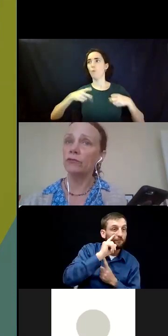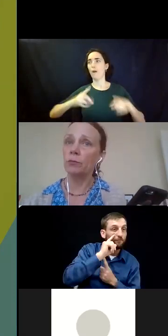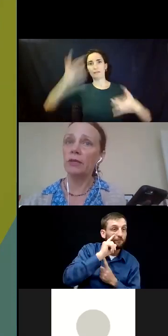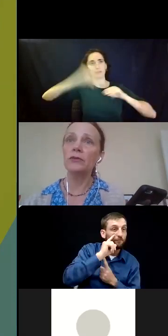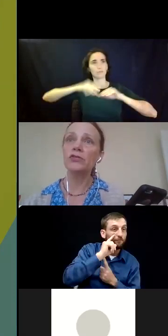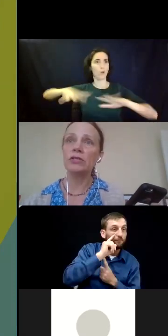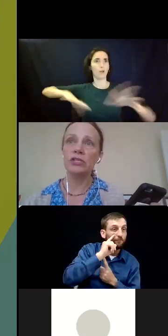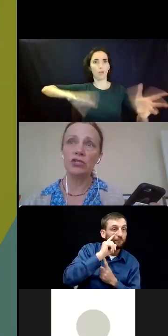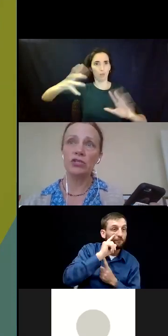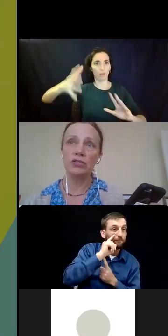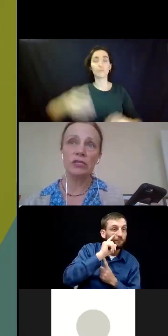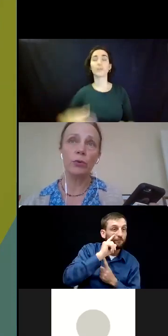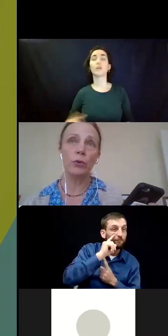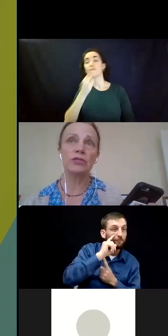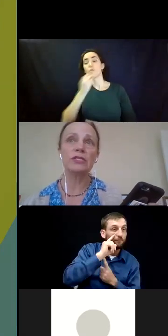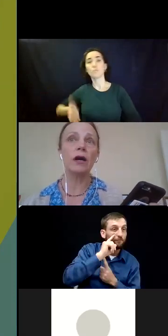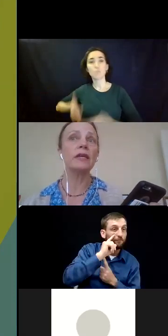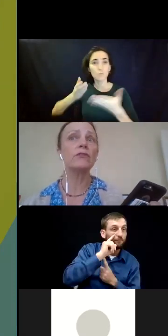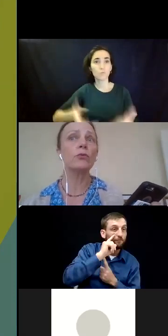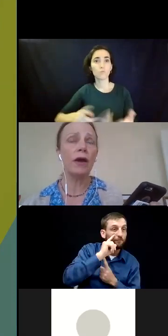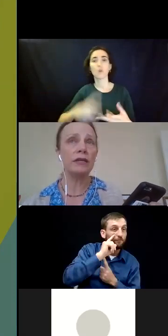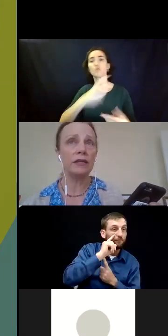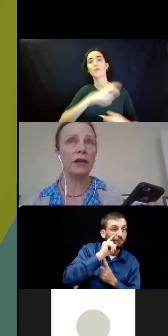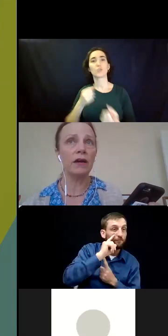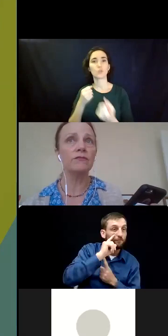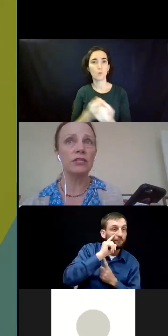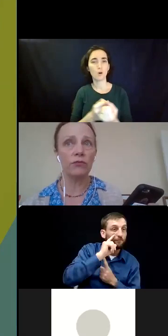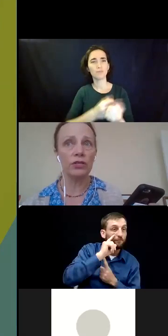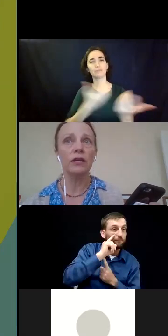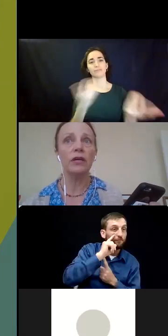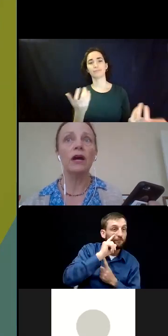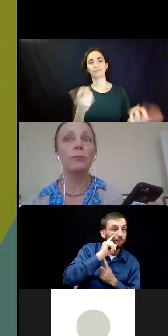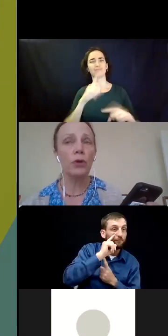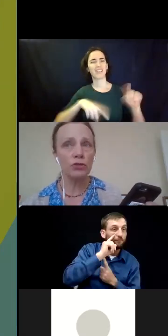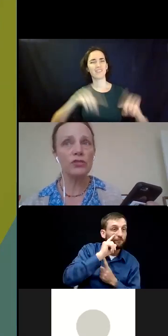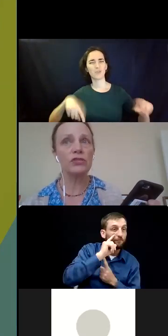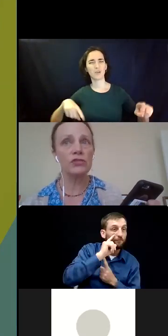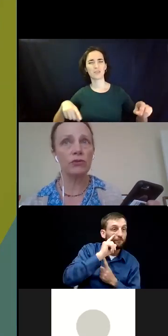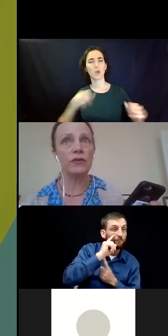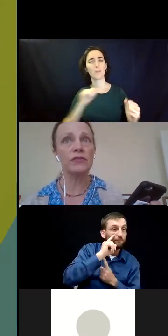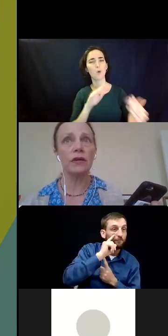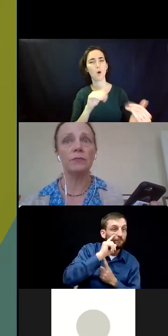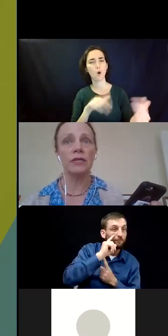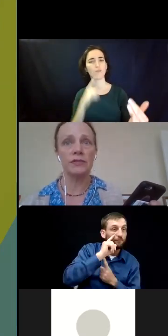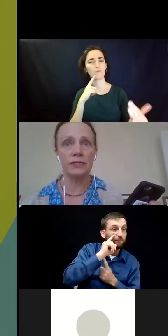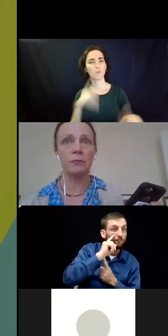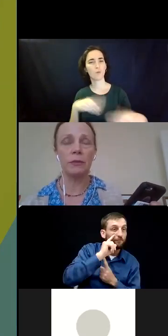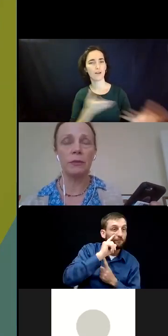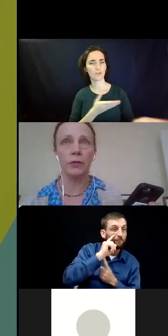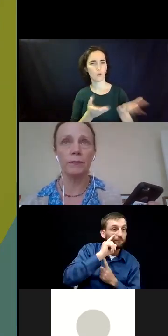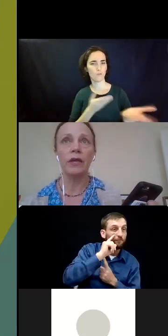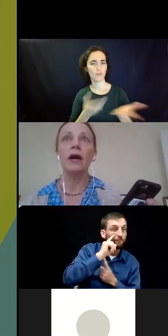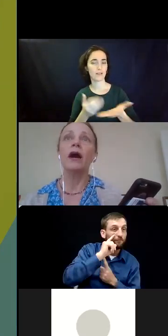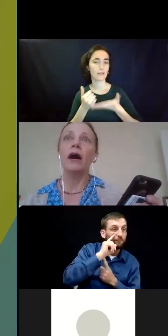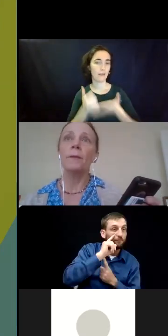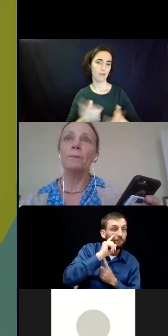home delivered meals, transition supports, and a variety of different approaches to service to assist